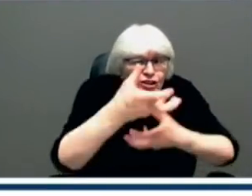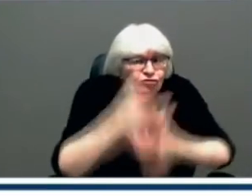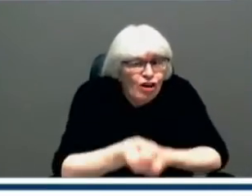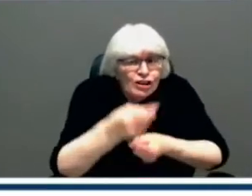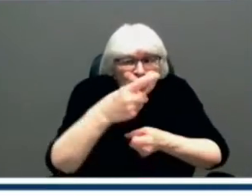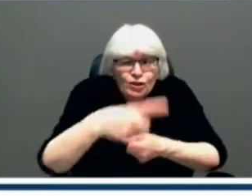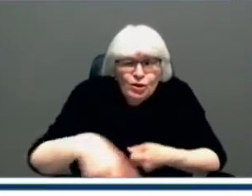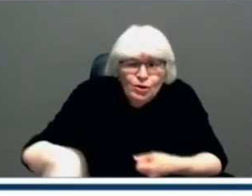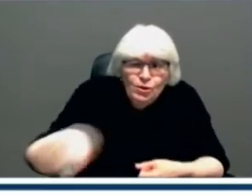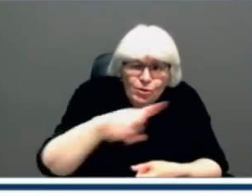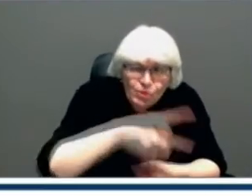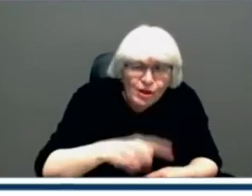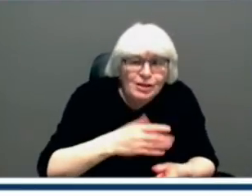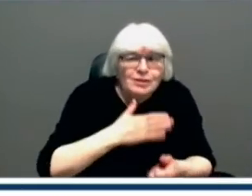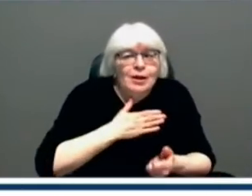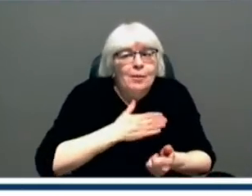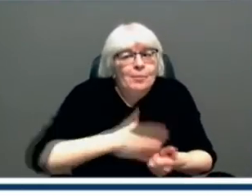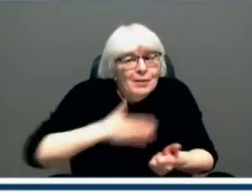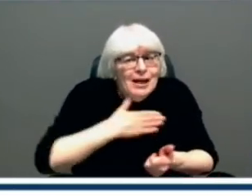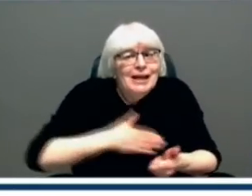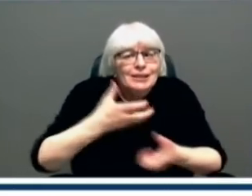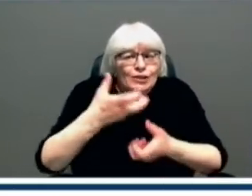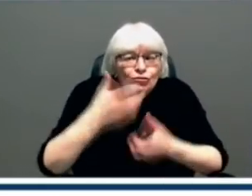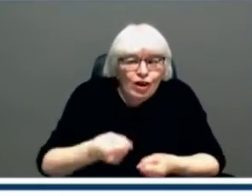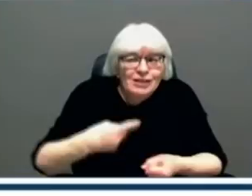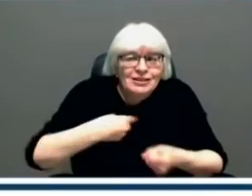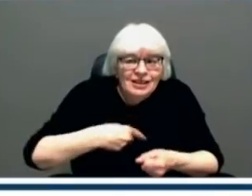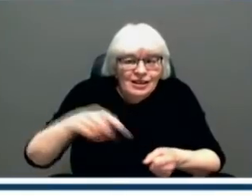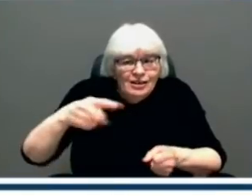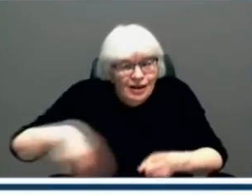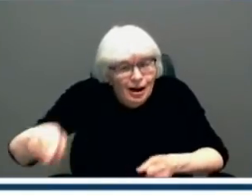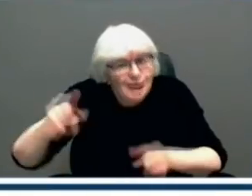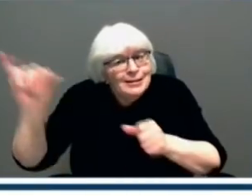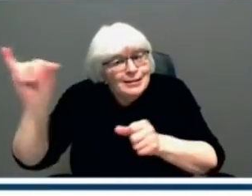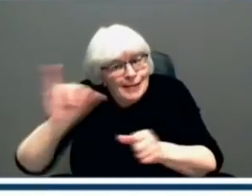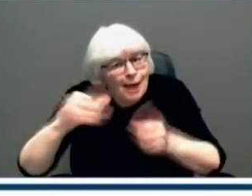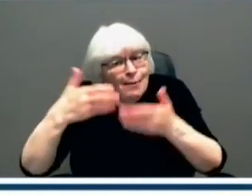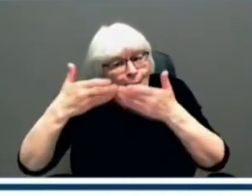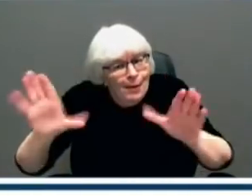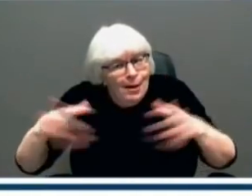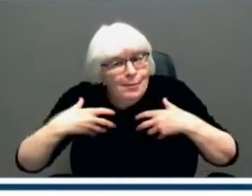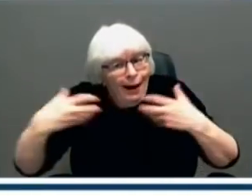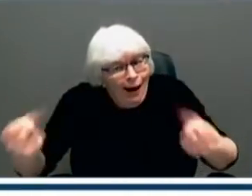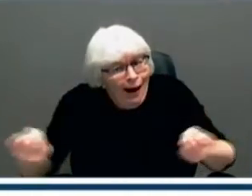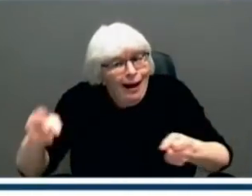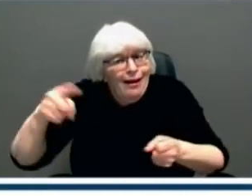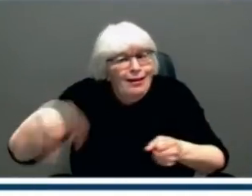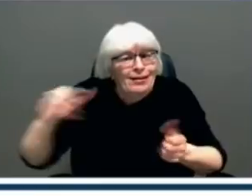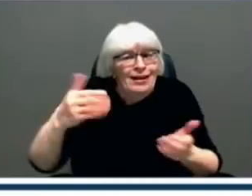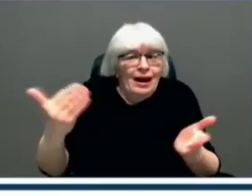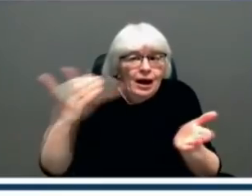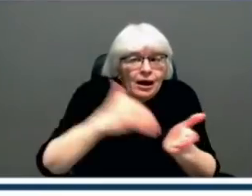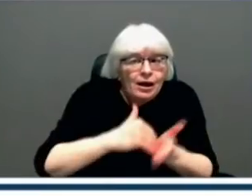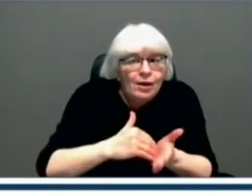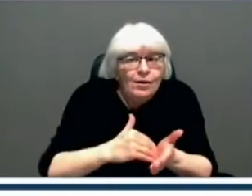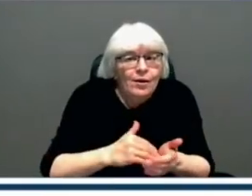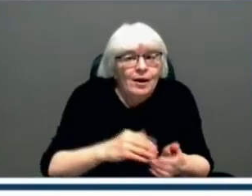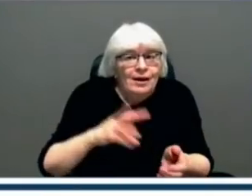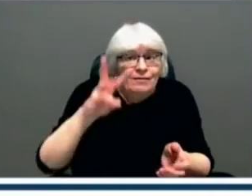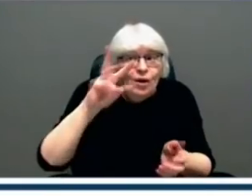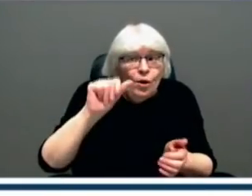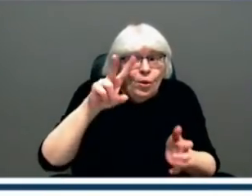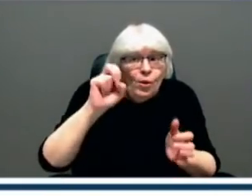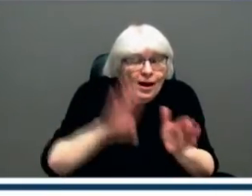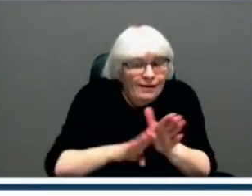myself and public health. We are in another COVID wave, and there is a lot of virus around us, but we have